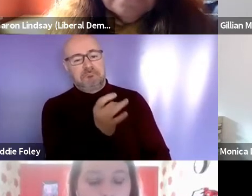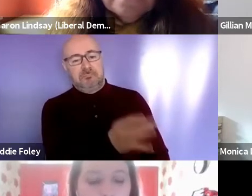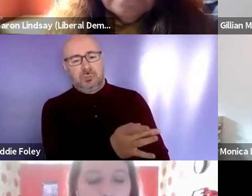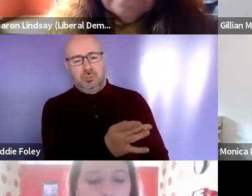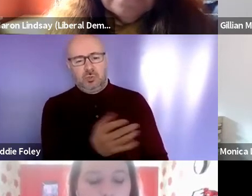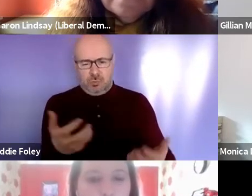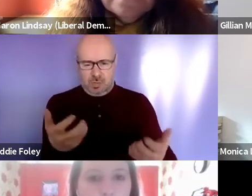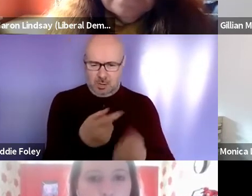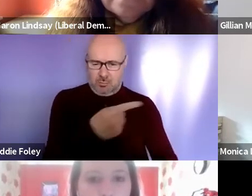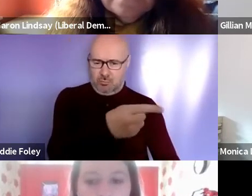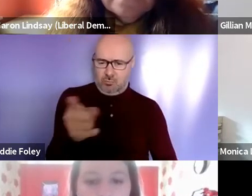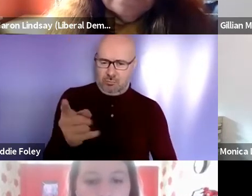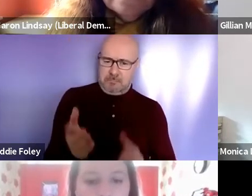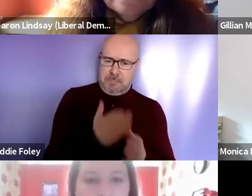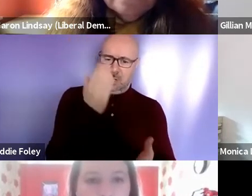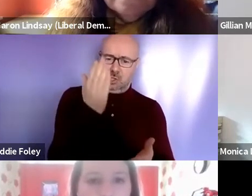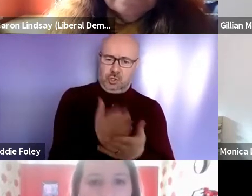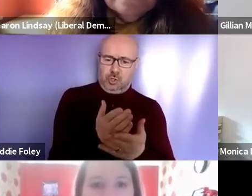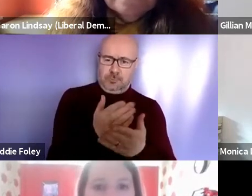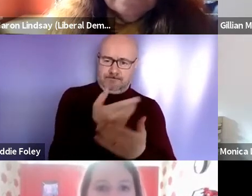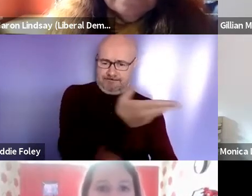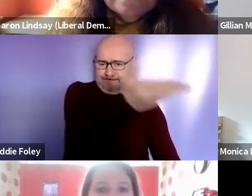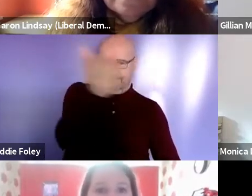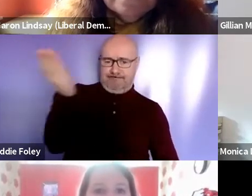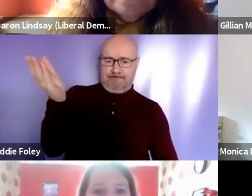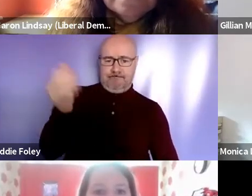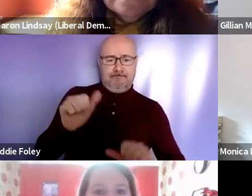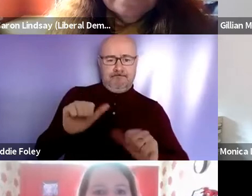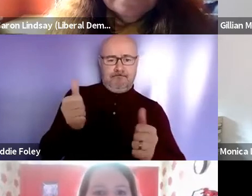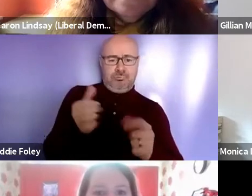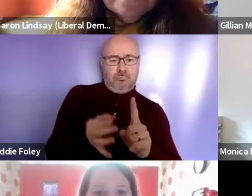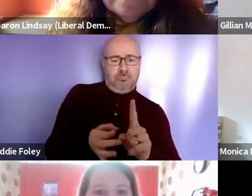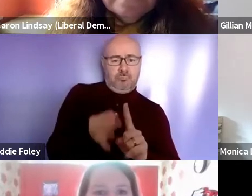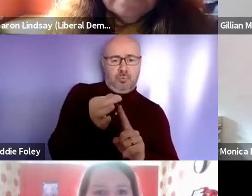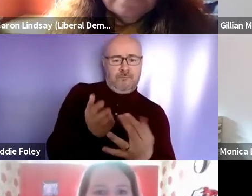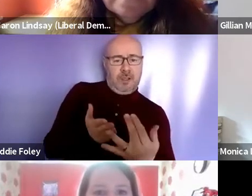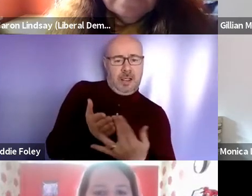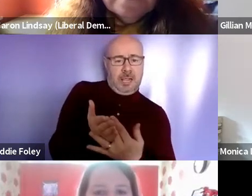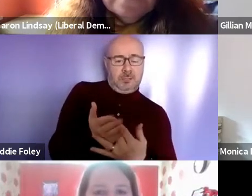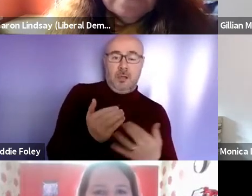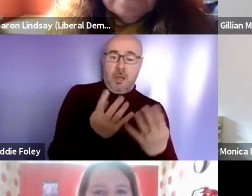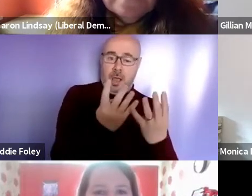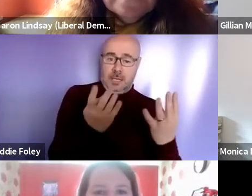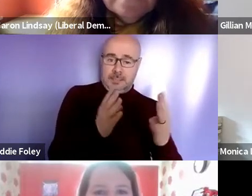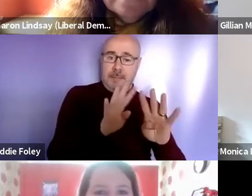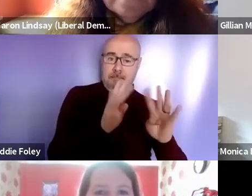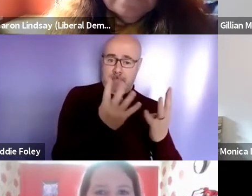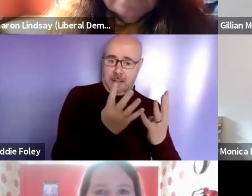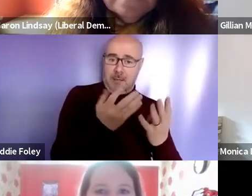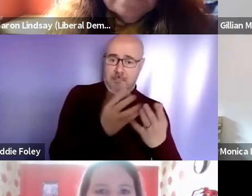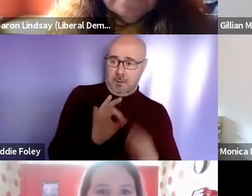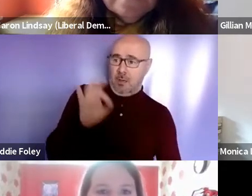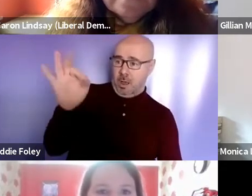environment more accessible? Because the Access Panel's asked to be at the heart of decision-making process, but were shut